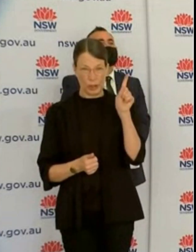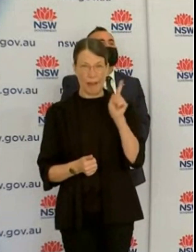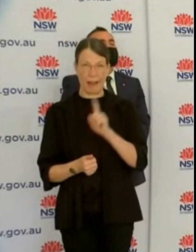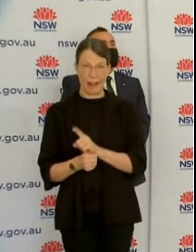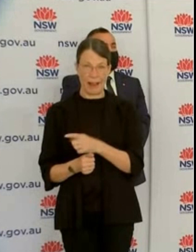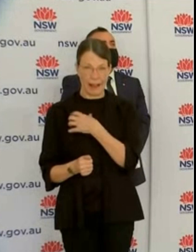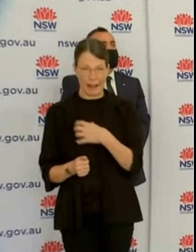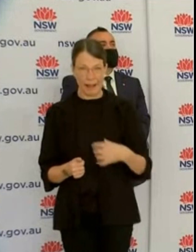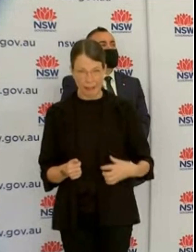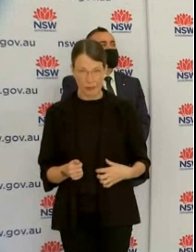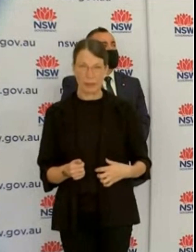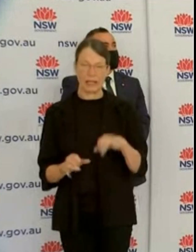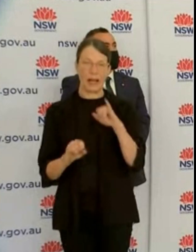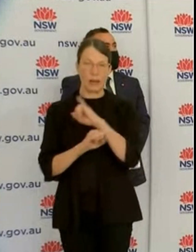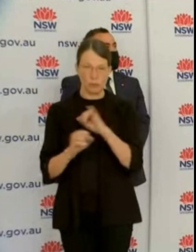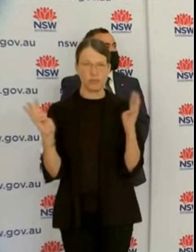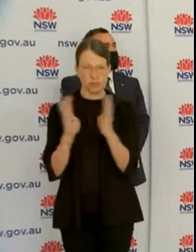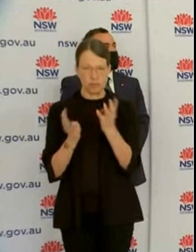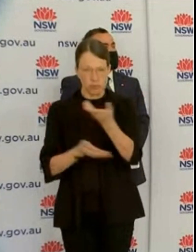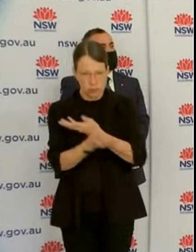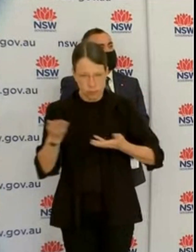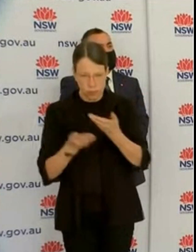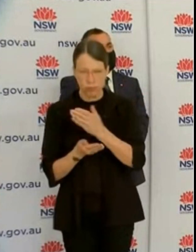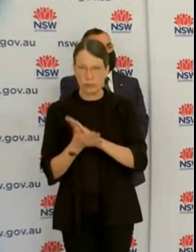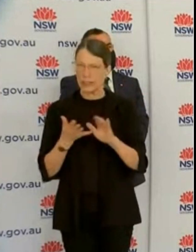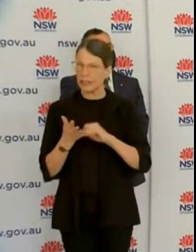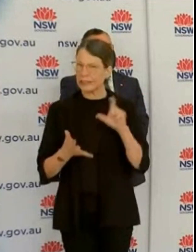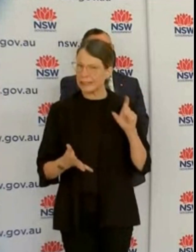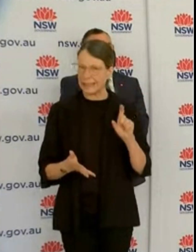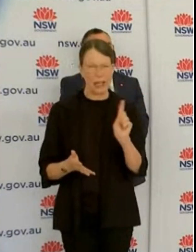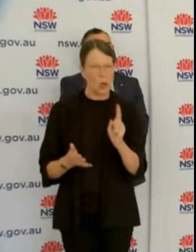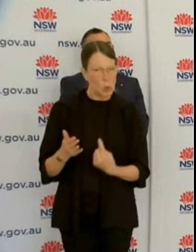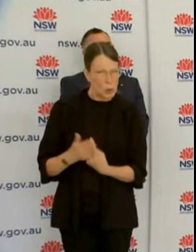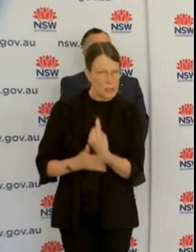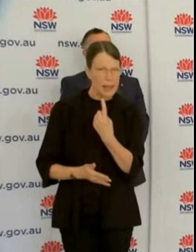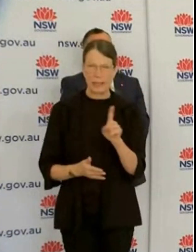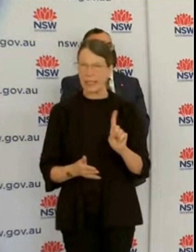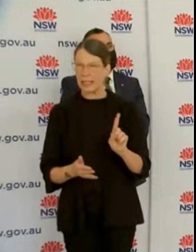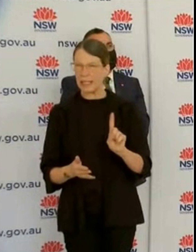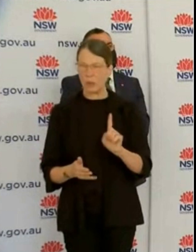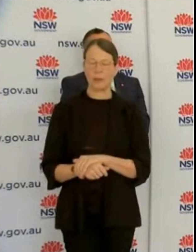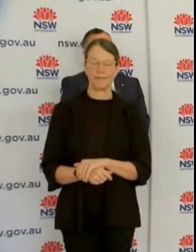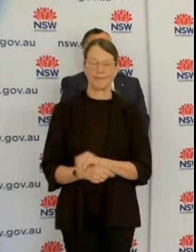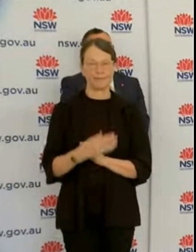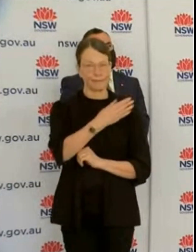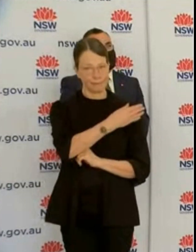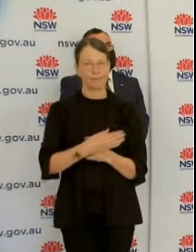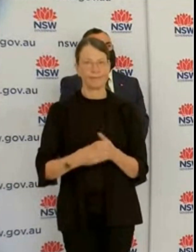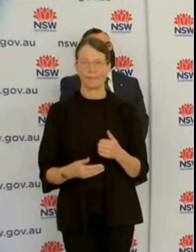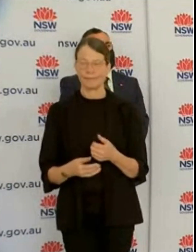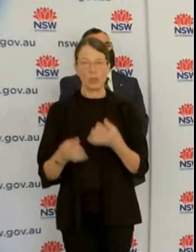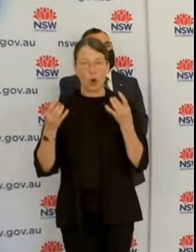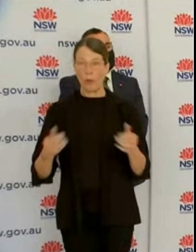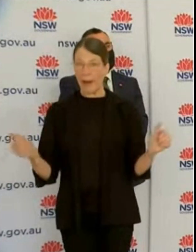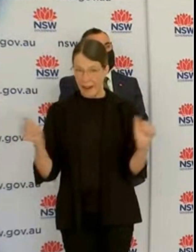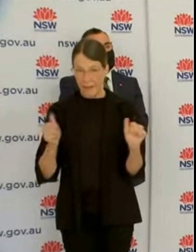exams won't deprive any kids of spots in university? Yeah, can I confirm that those discussions have already taken place? We've already made decisions around that, and